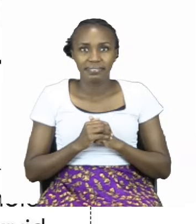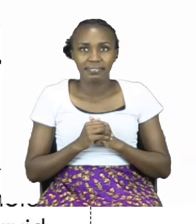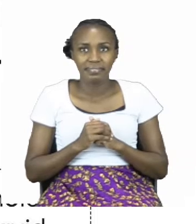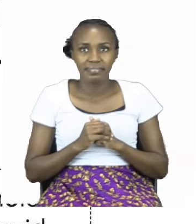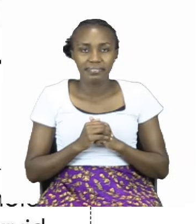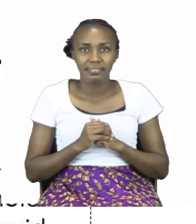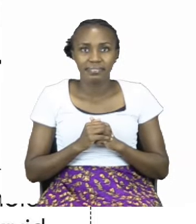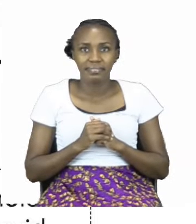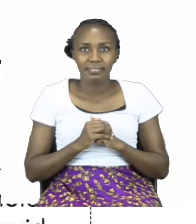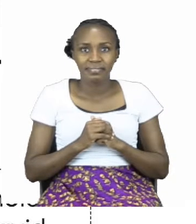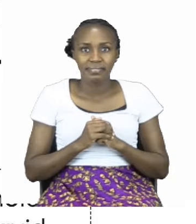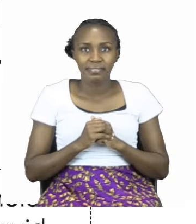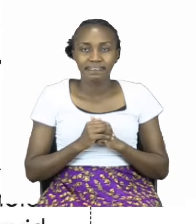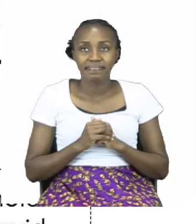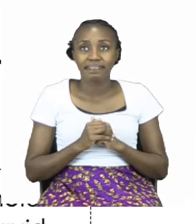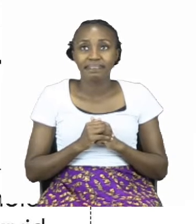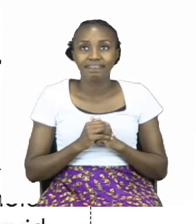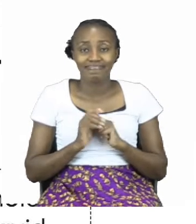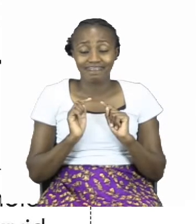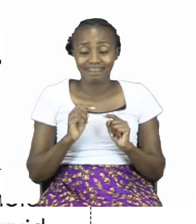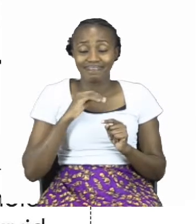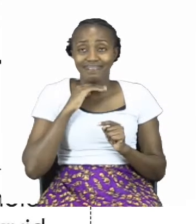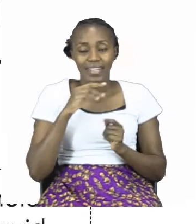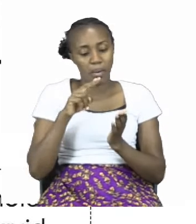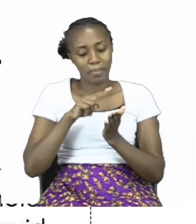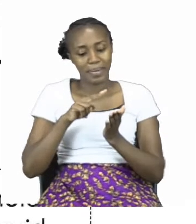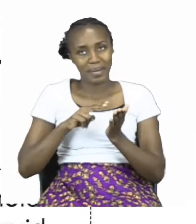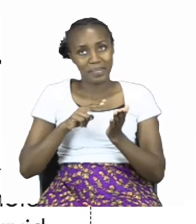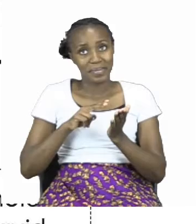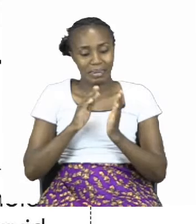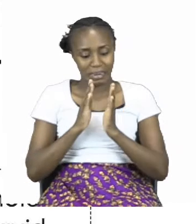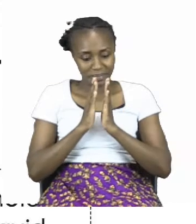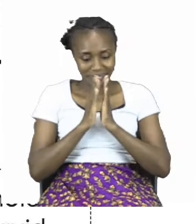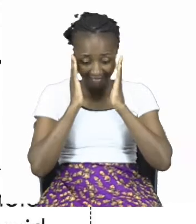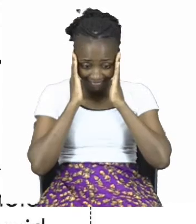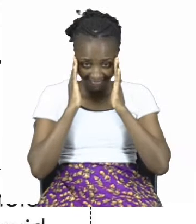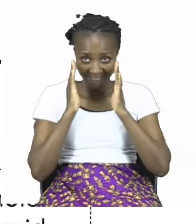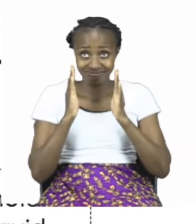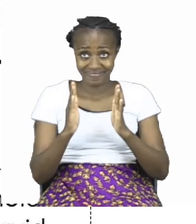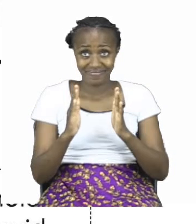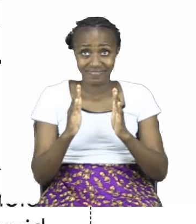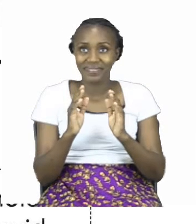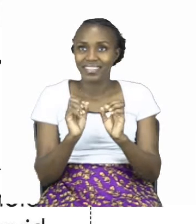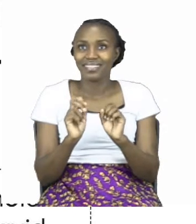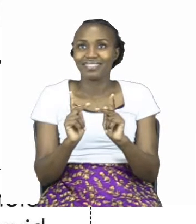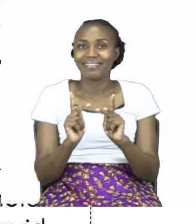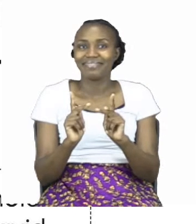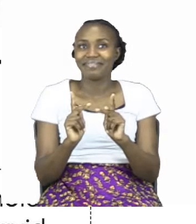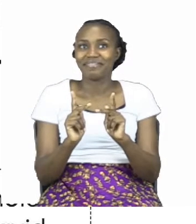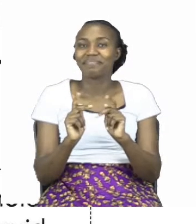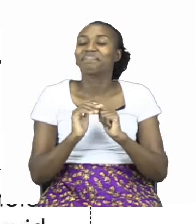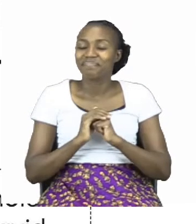correct. So let's read this one together. I want us to please follow each other. Use your pencil or your